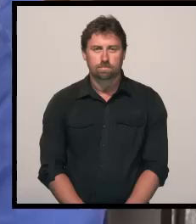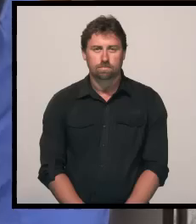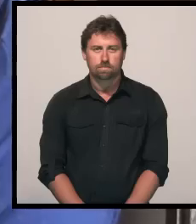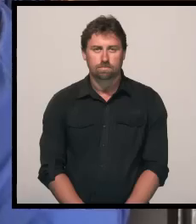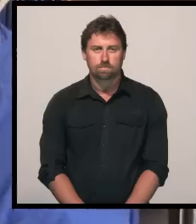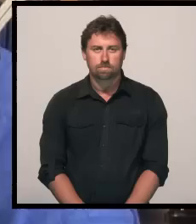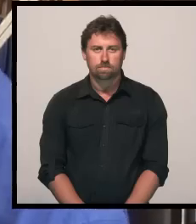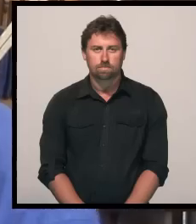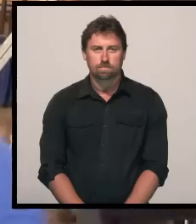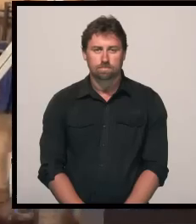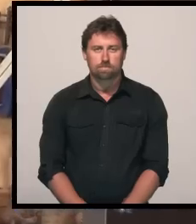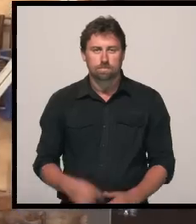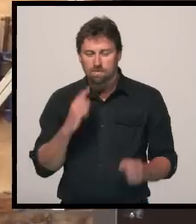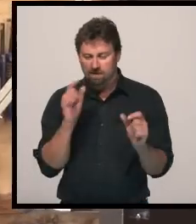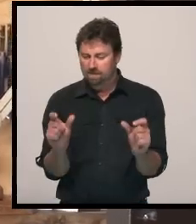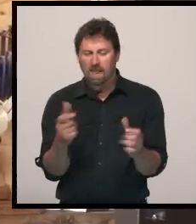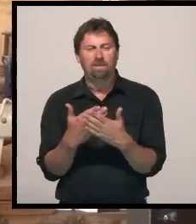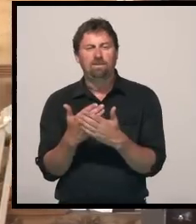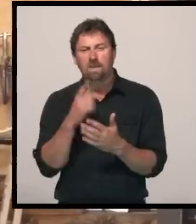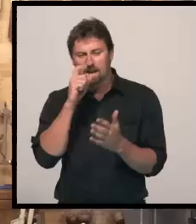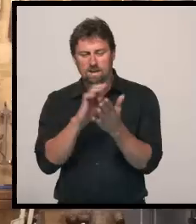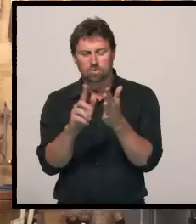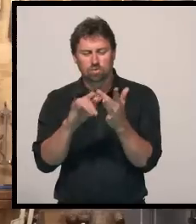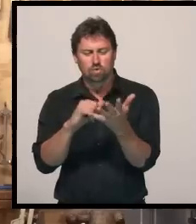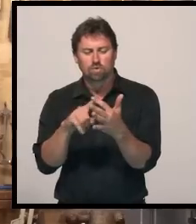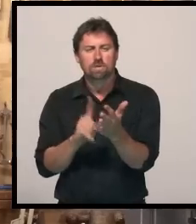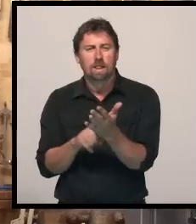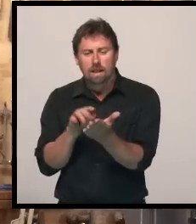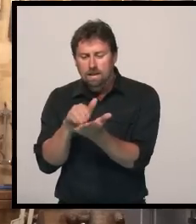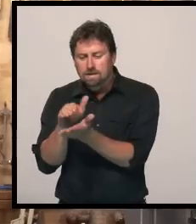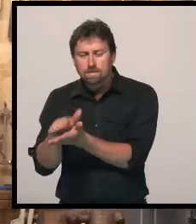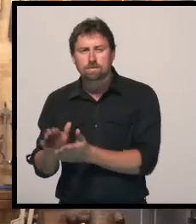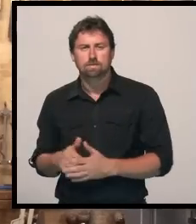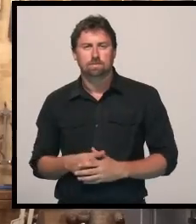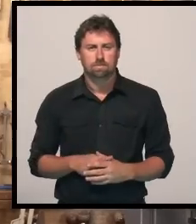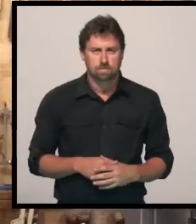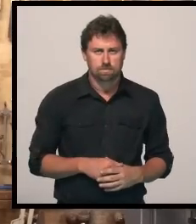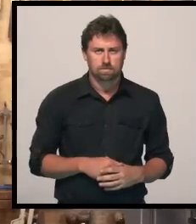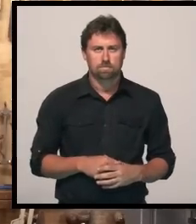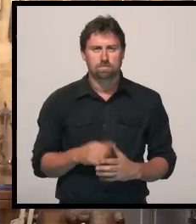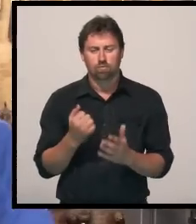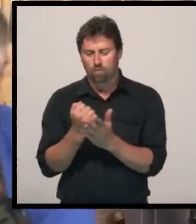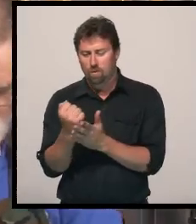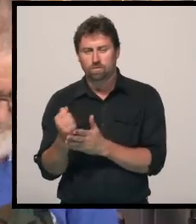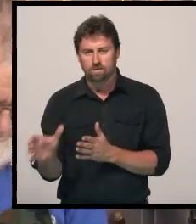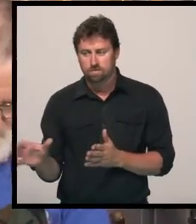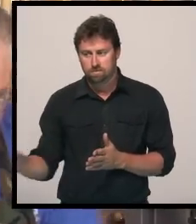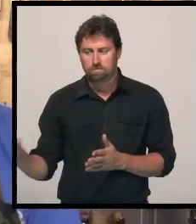These bits here I'll clean out with a chisel in a minute. Just wait until that router stops so I don't put my hand anywhere near it.